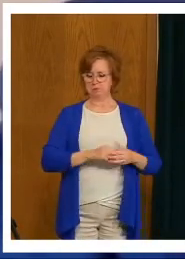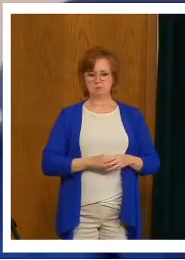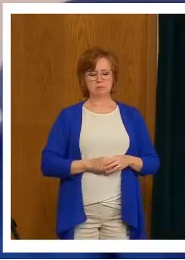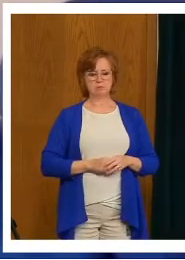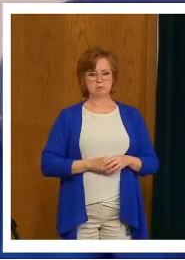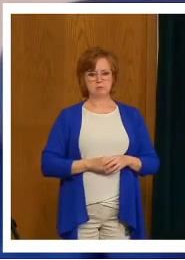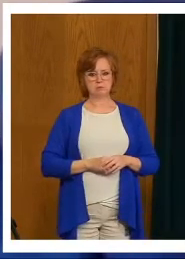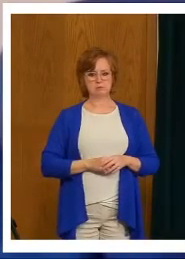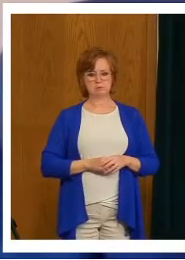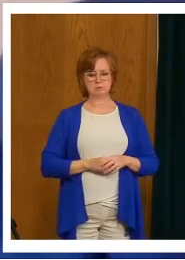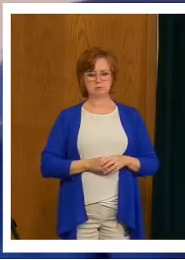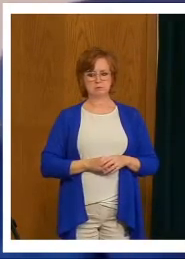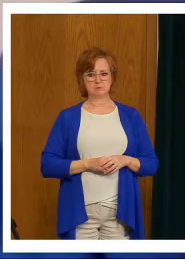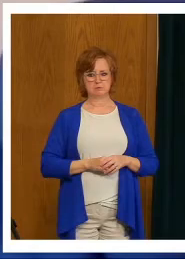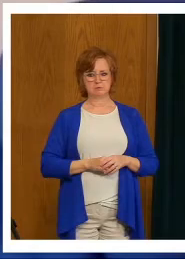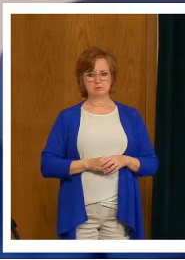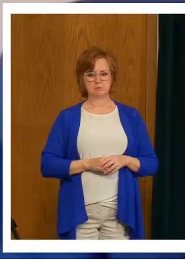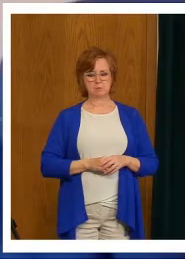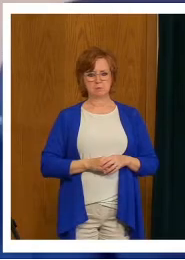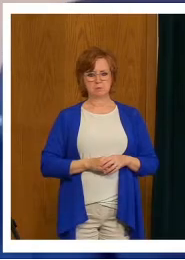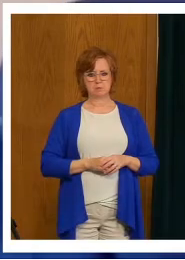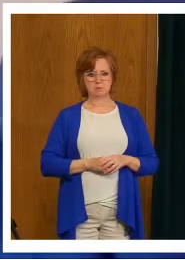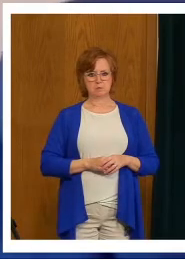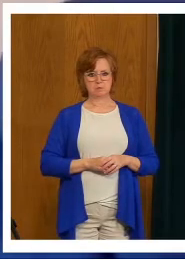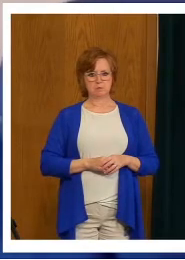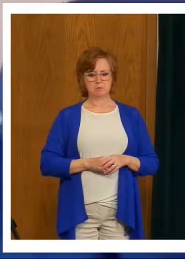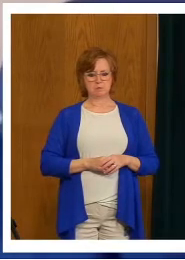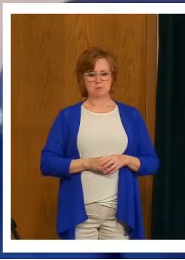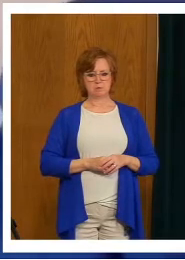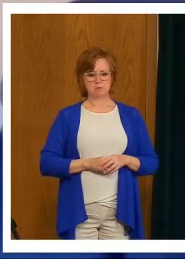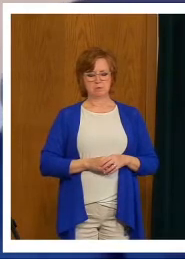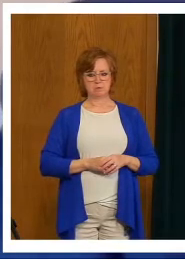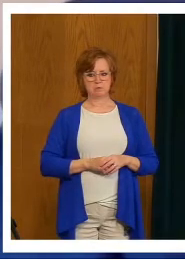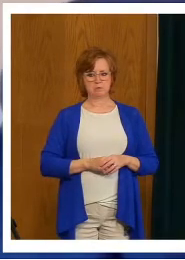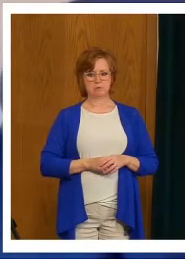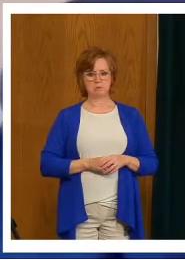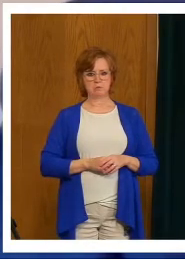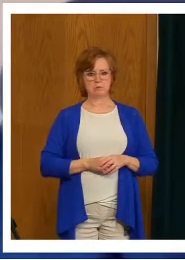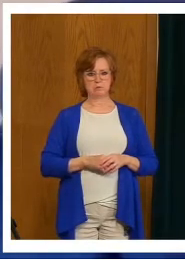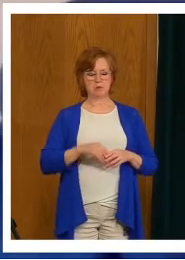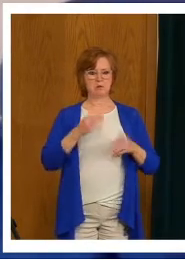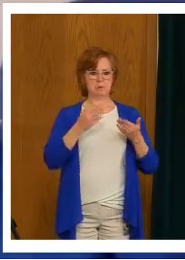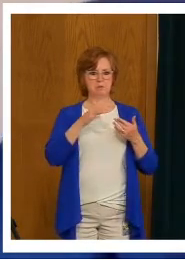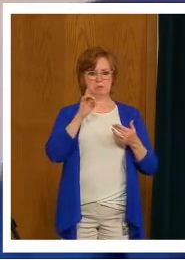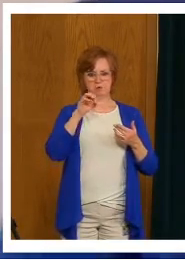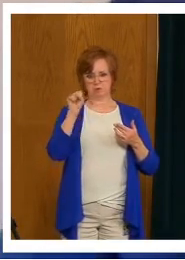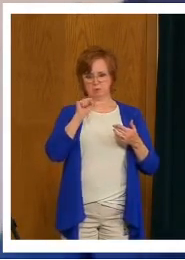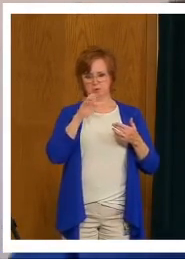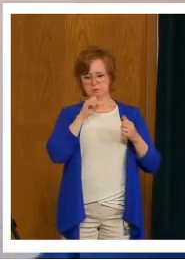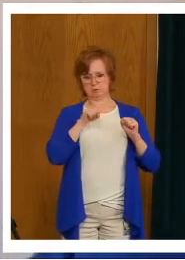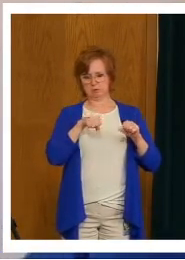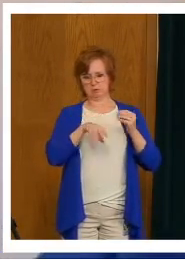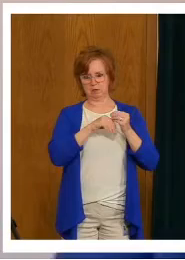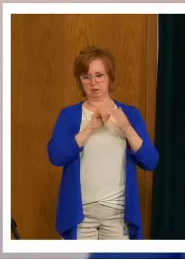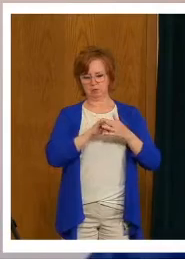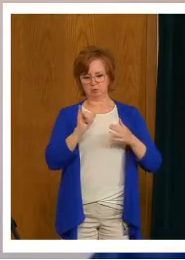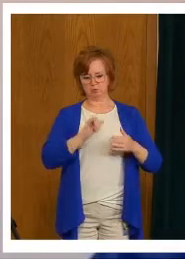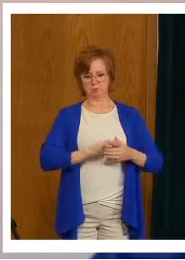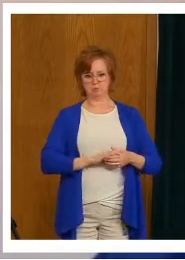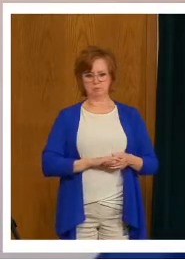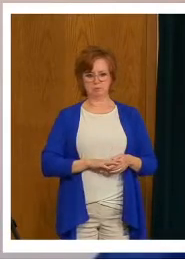doses of AstraZeneca, which is what Dr. Shahab has said, I think, more than once today, but I'll leave it to him to follow up on that